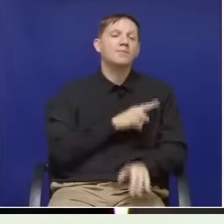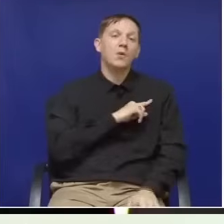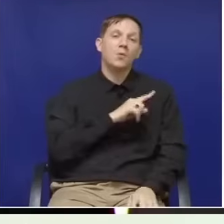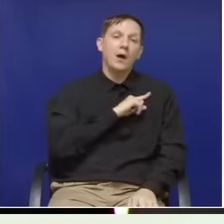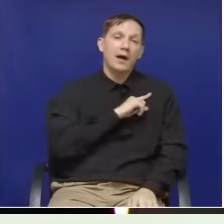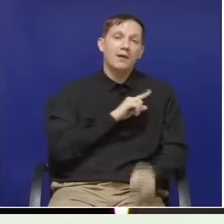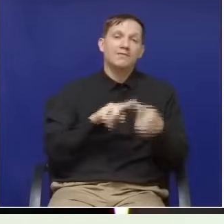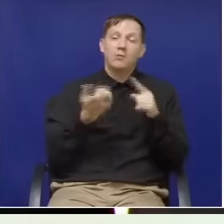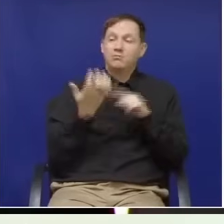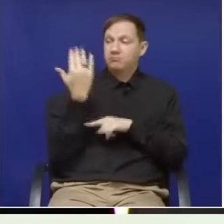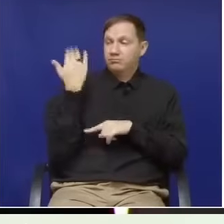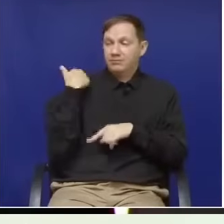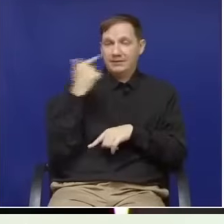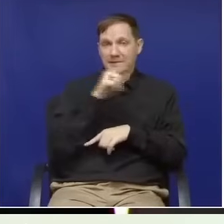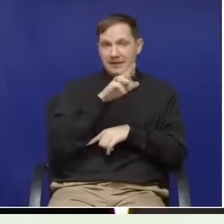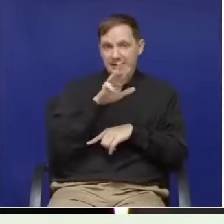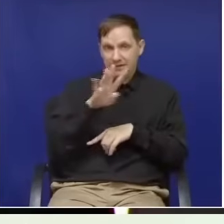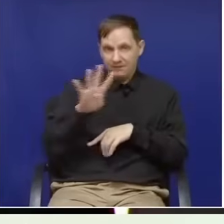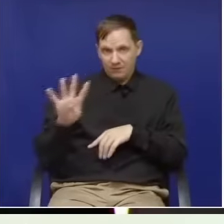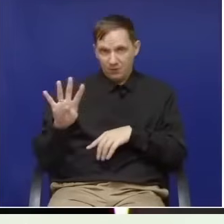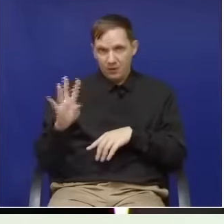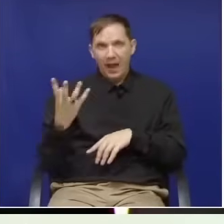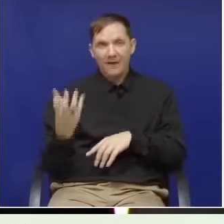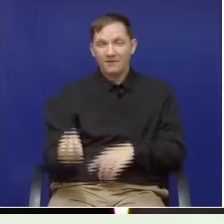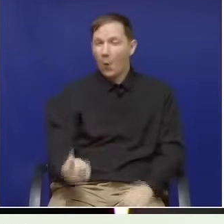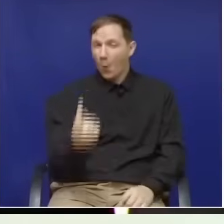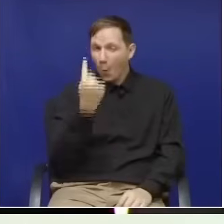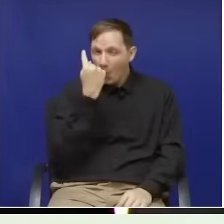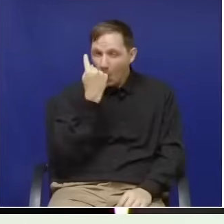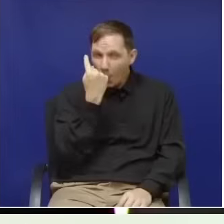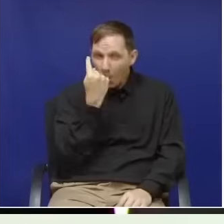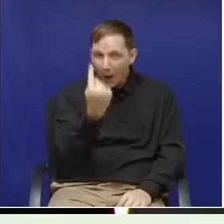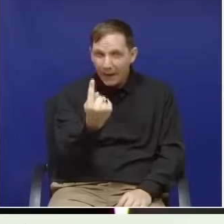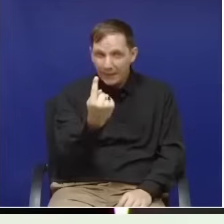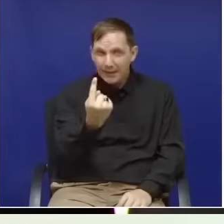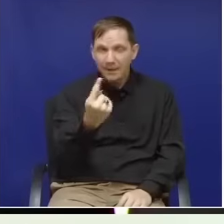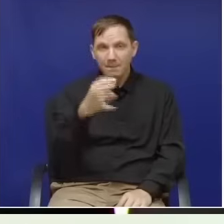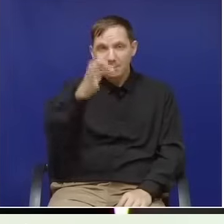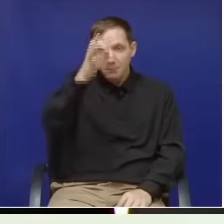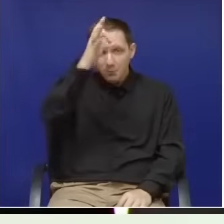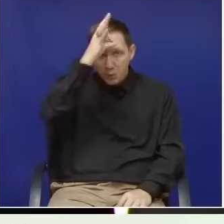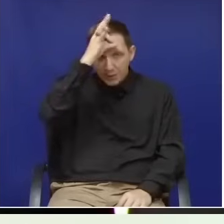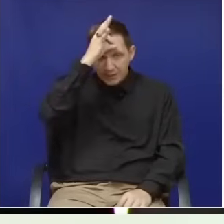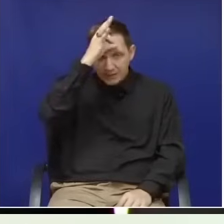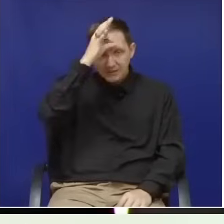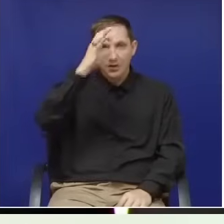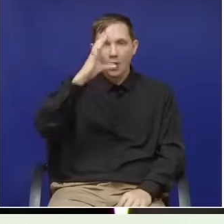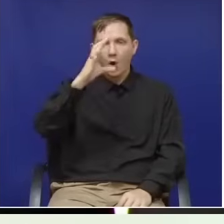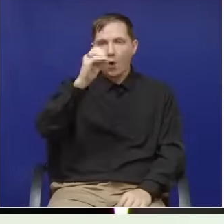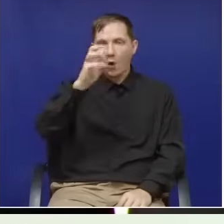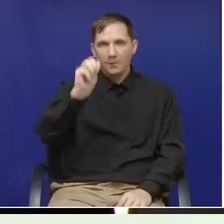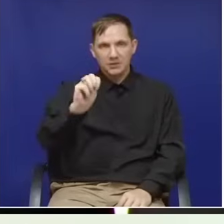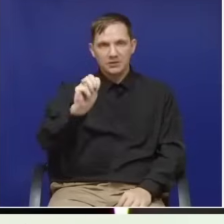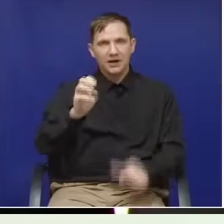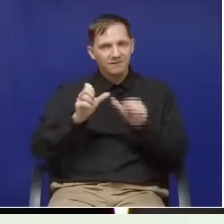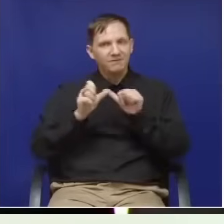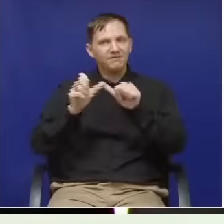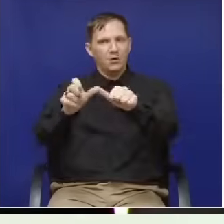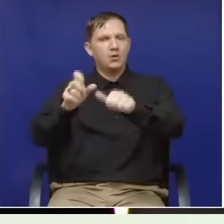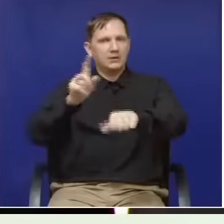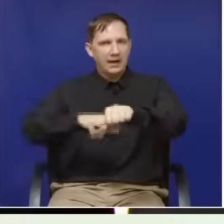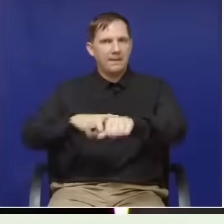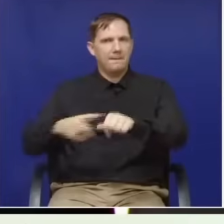Minister, we've only had one police commissioner complete their term. Jackie Selebi